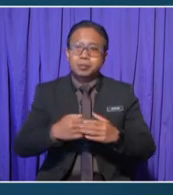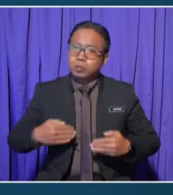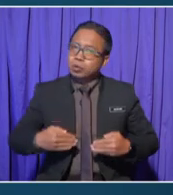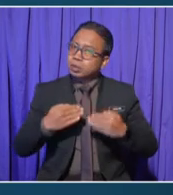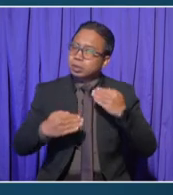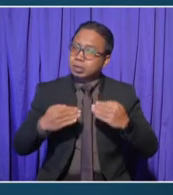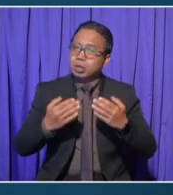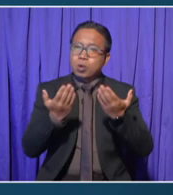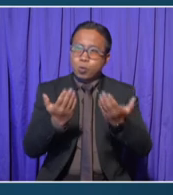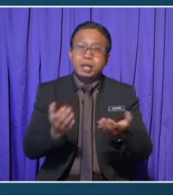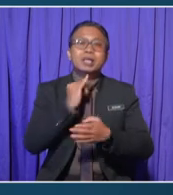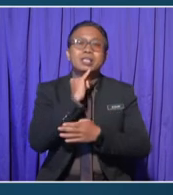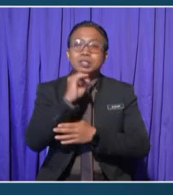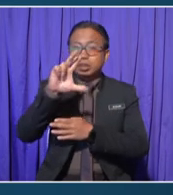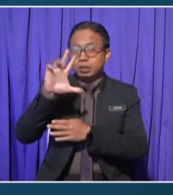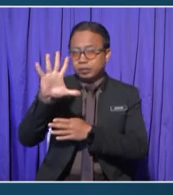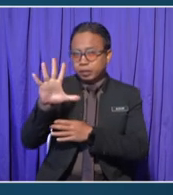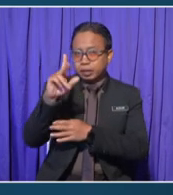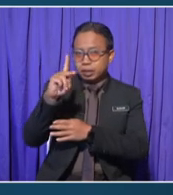is 35 kg.